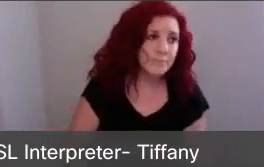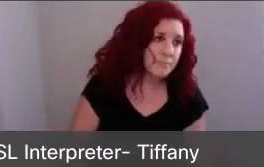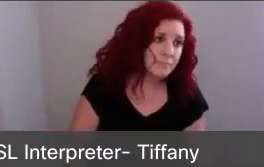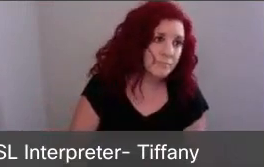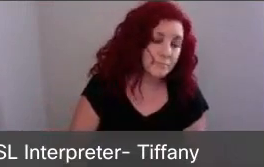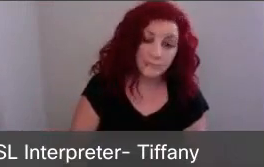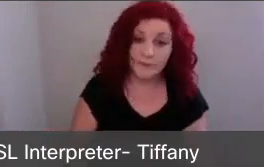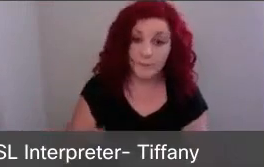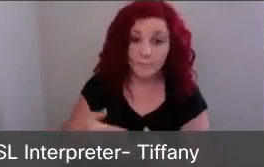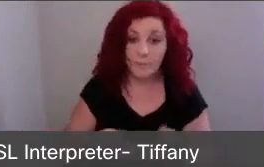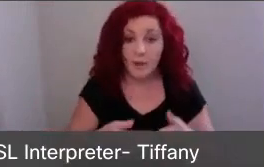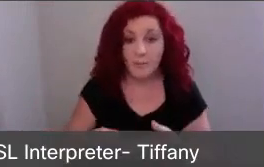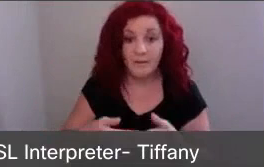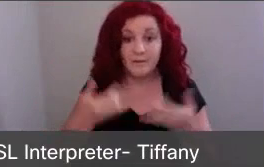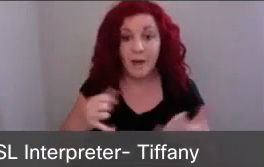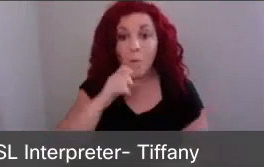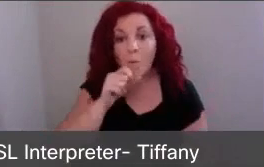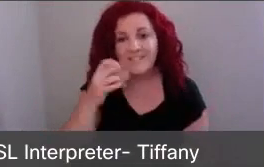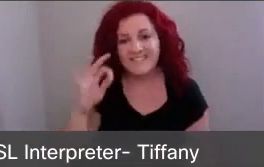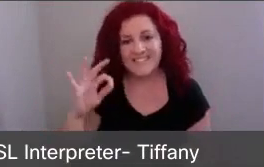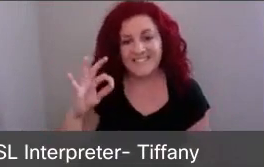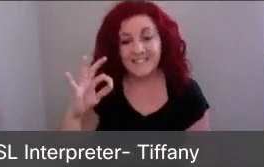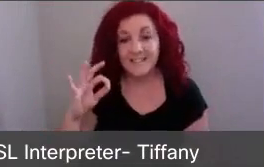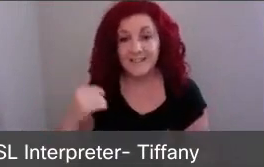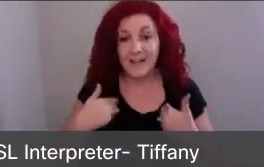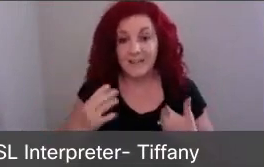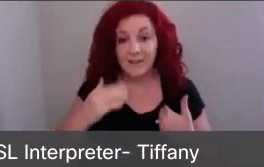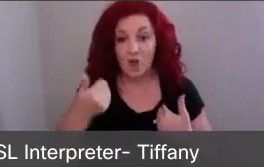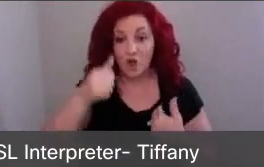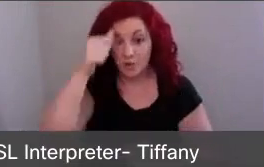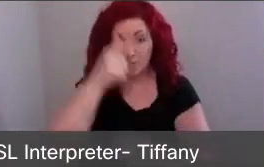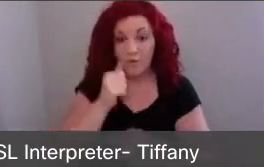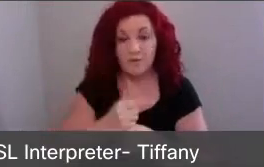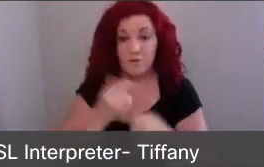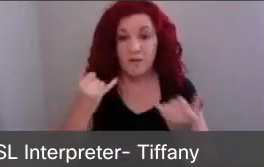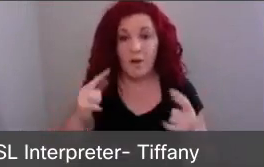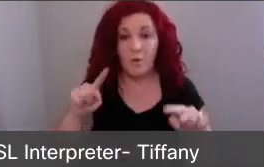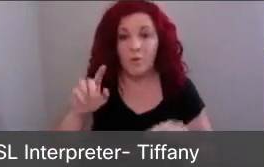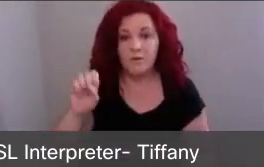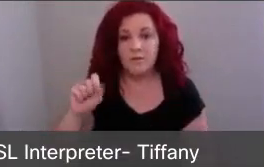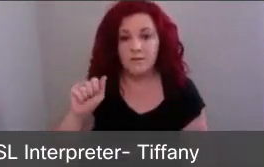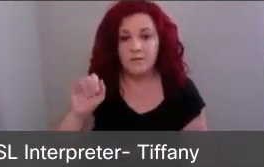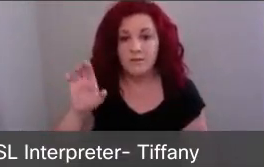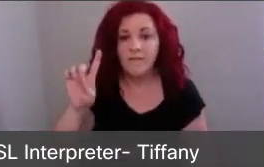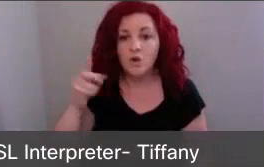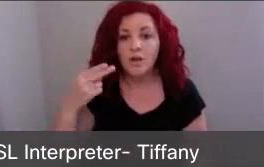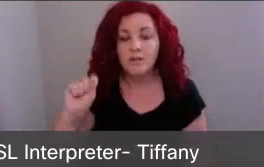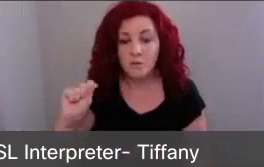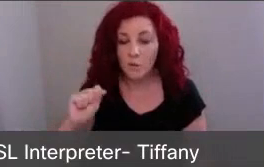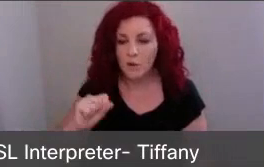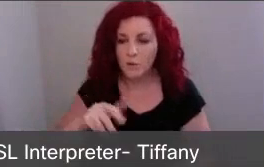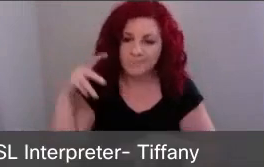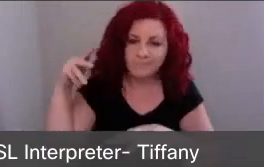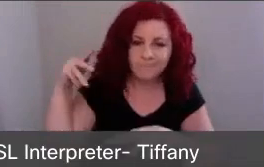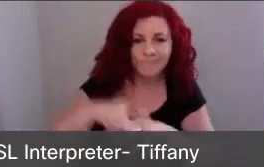That baby is 19 years old now, and he has a younger brother and sister who now attends Safford High School. We put down roots and